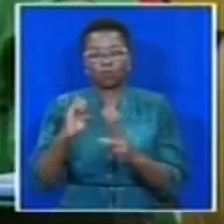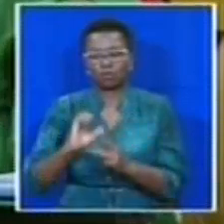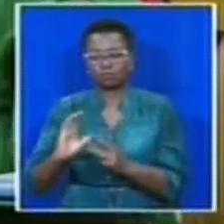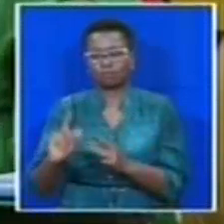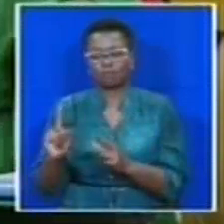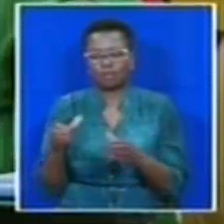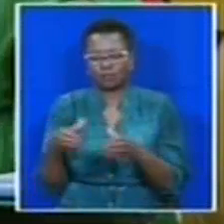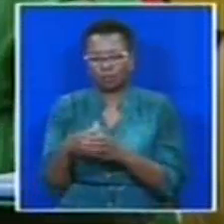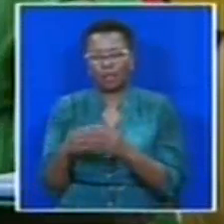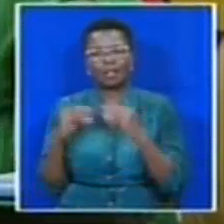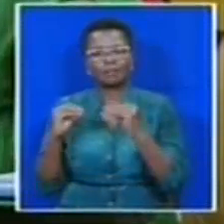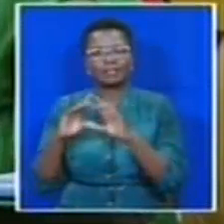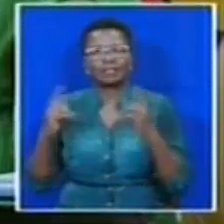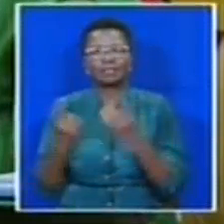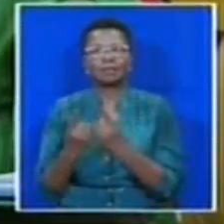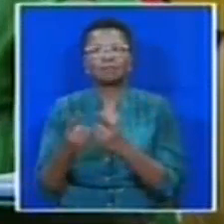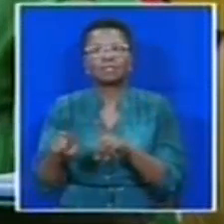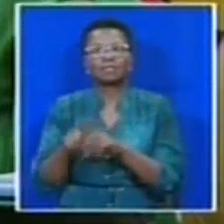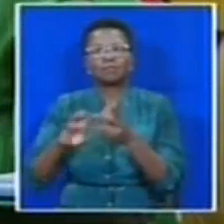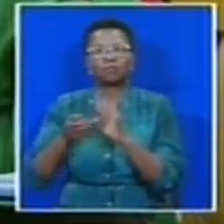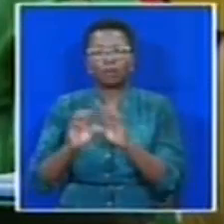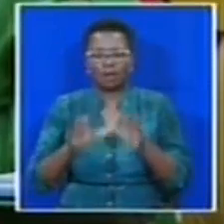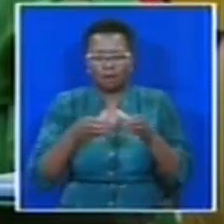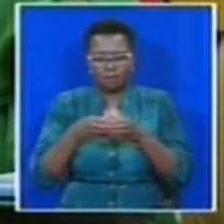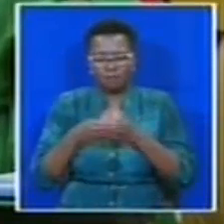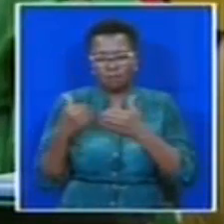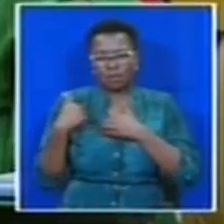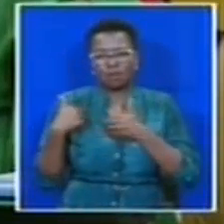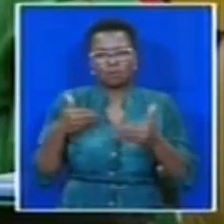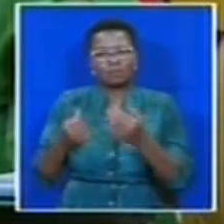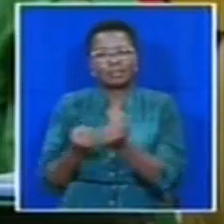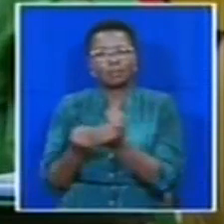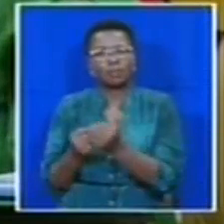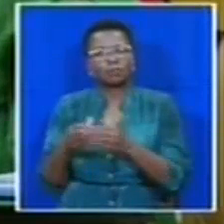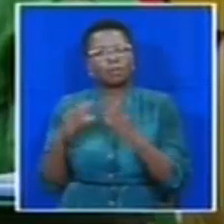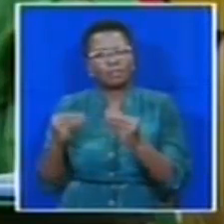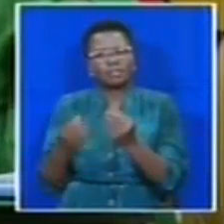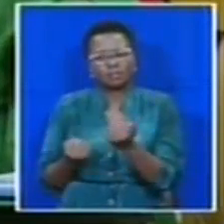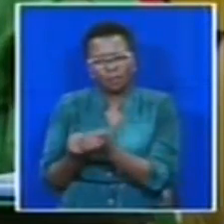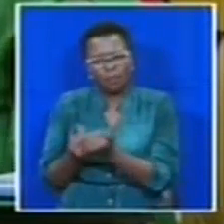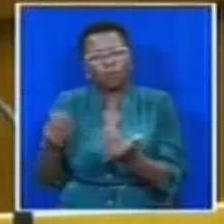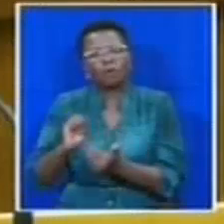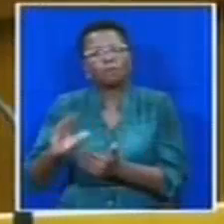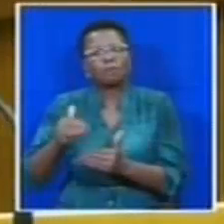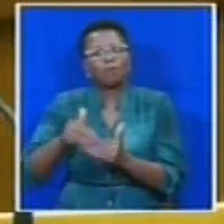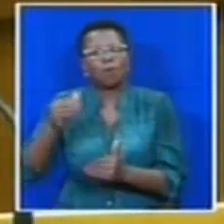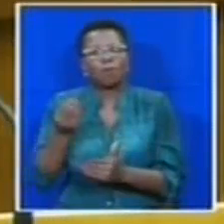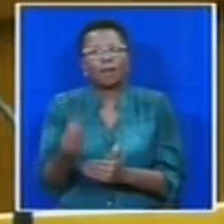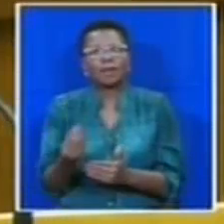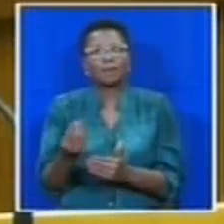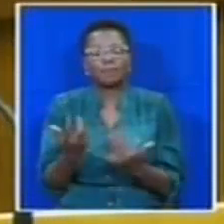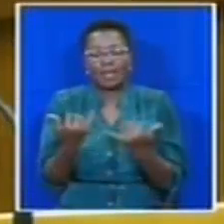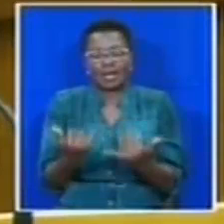Department, including efforts to strengthen agencies that support small enterprises. To complement this, the CEO